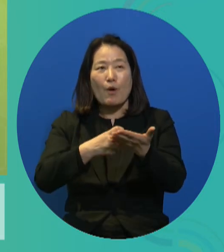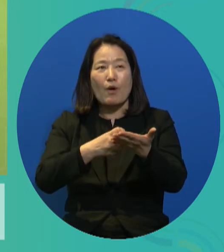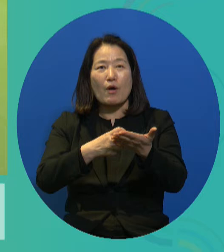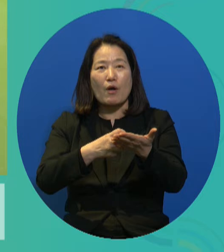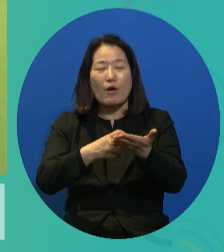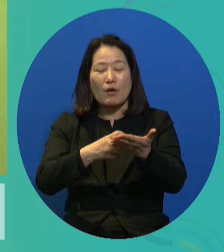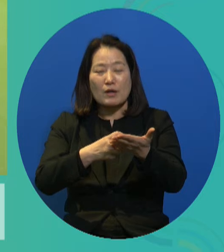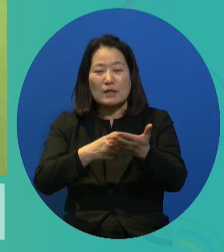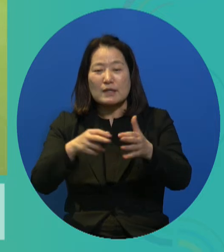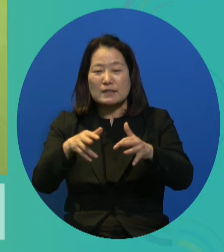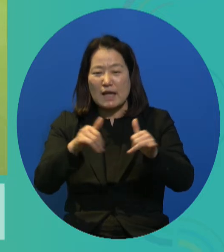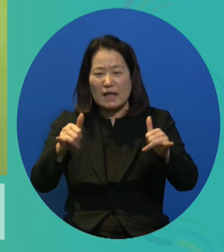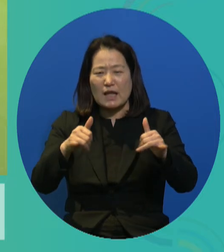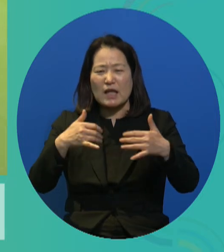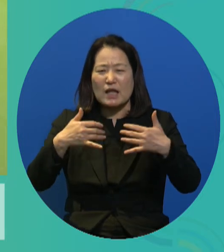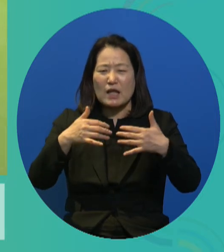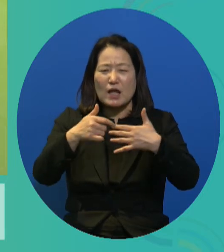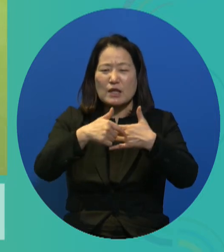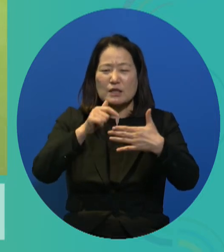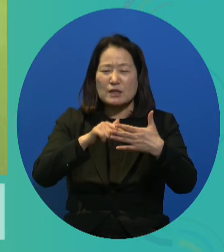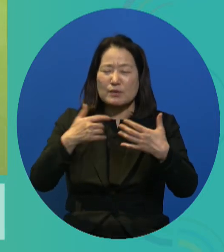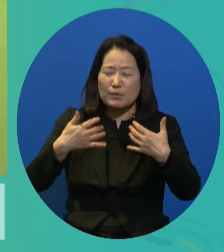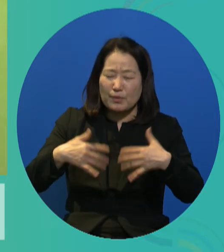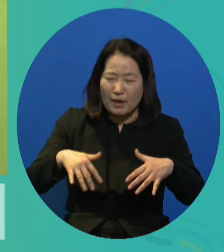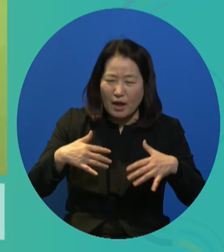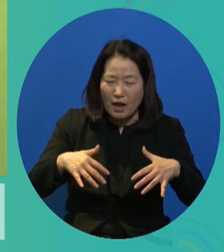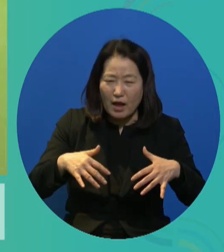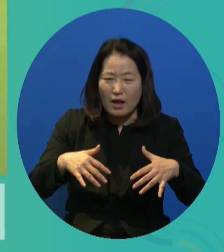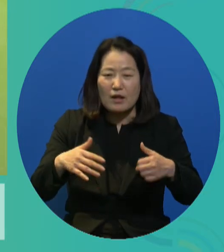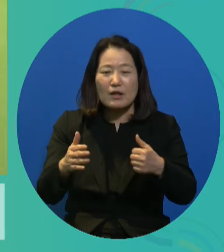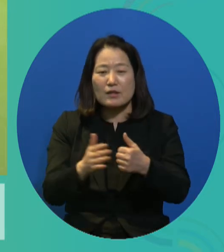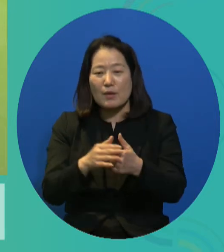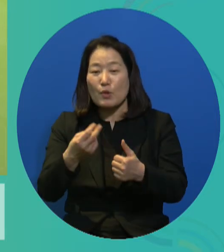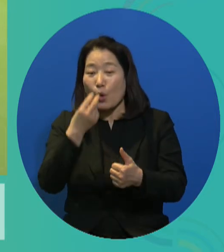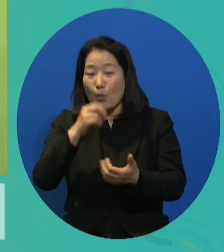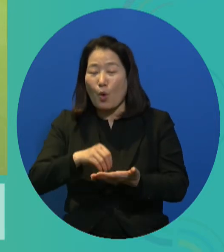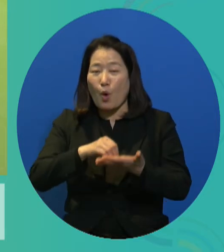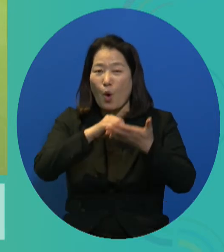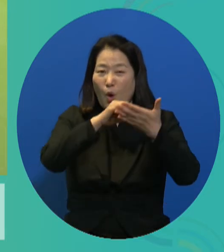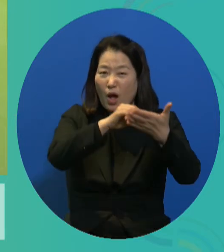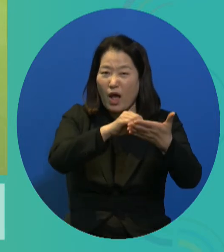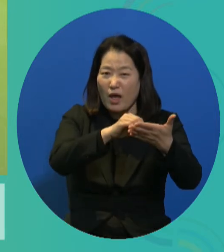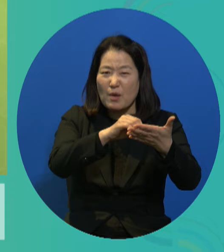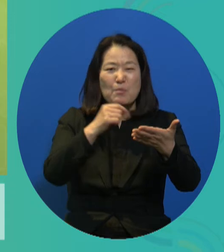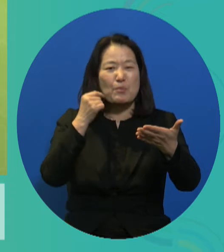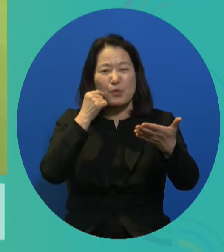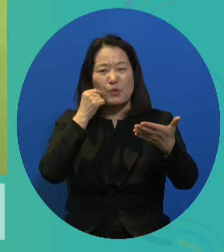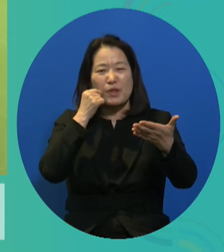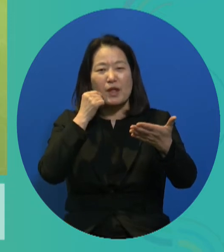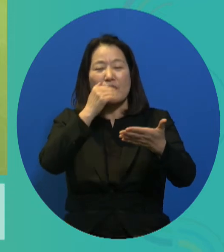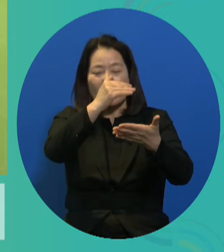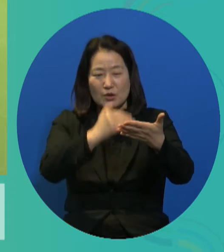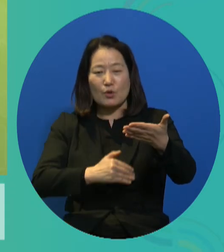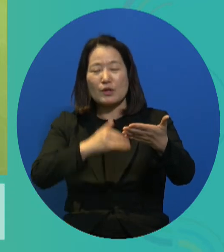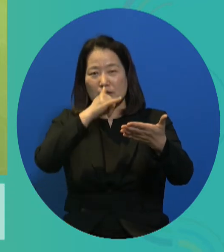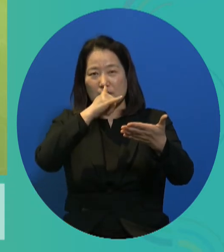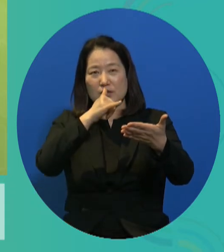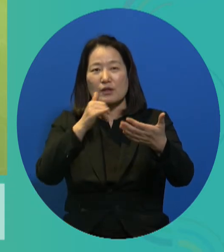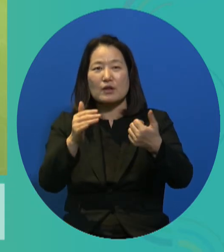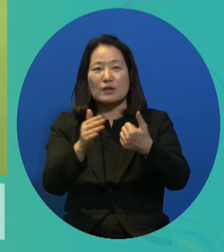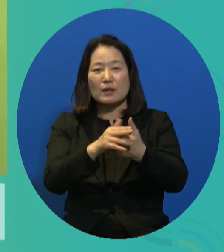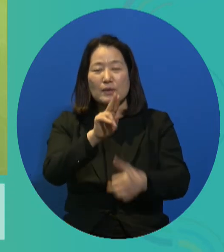reservation made by the Republic of Korean government on the Article 25 regarding